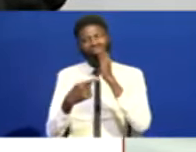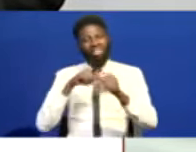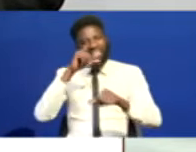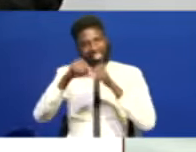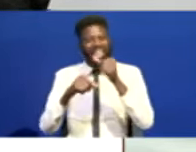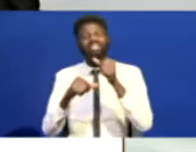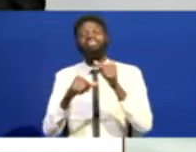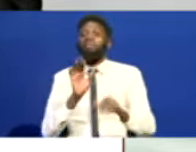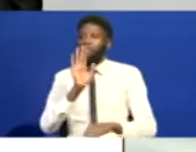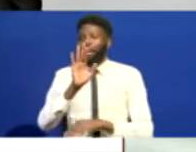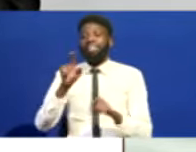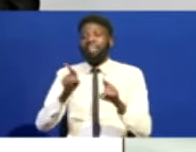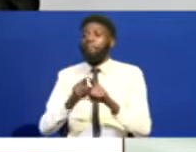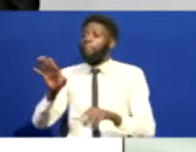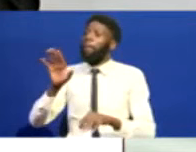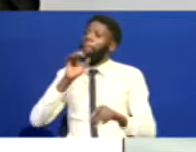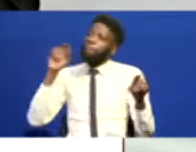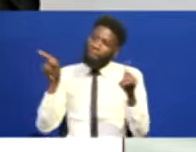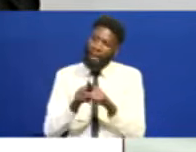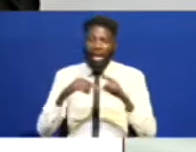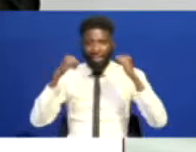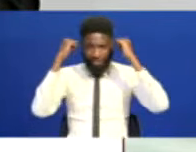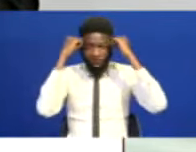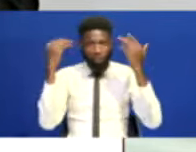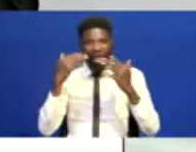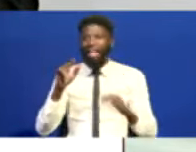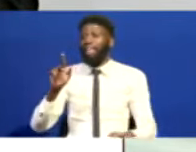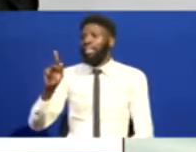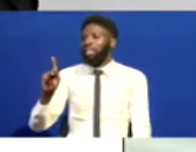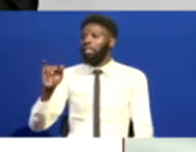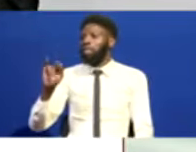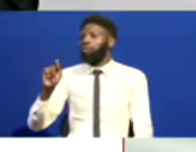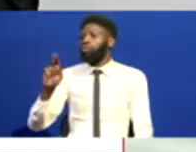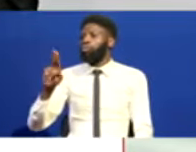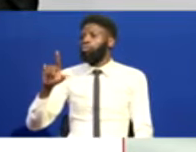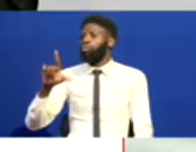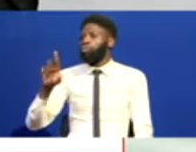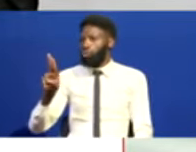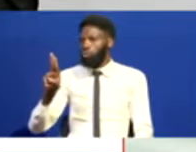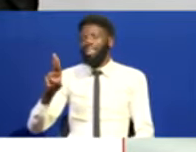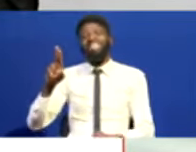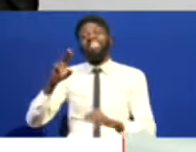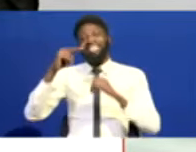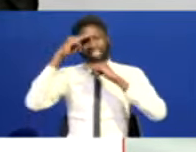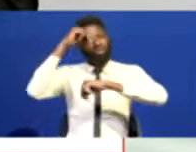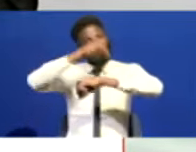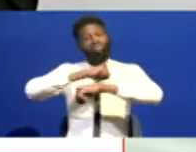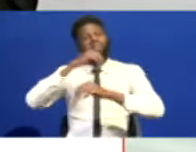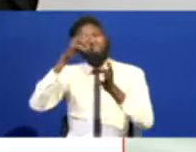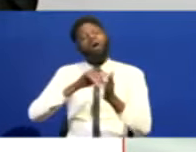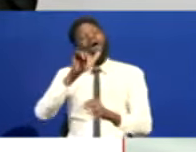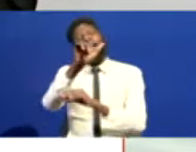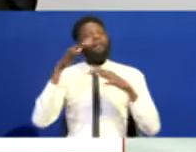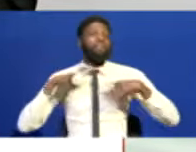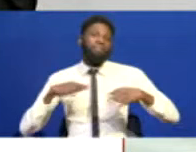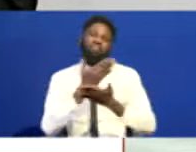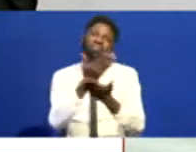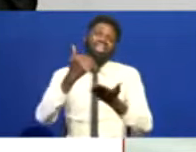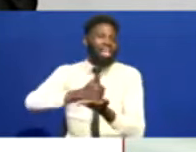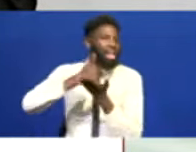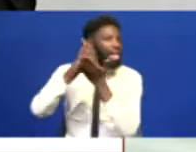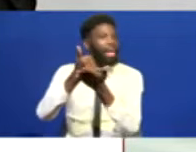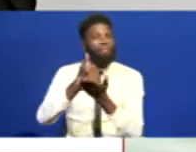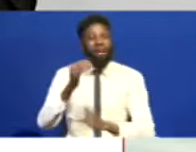and her brother, who is studying at the Kitulu Secondary School in Machakos, are now appealing to well-wishers to help finance